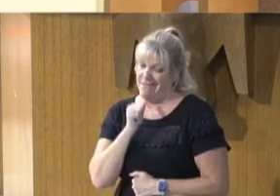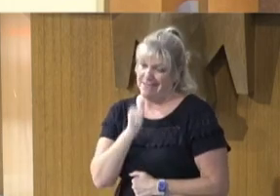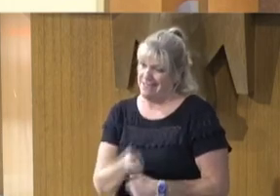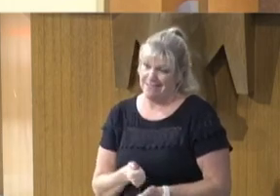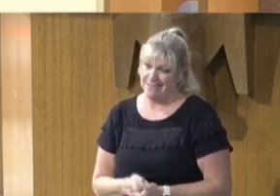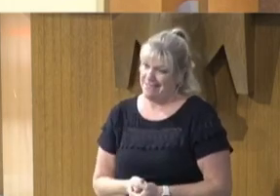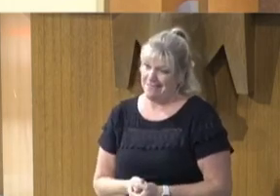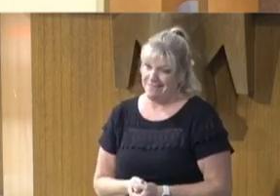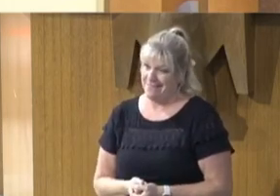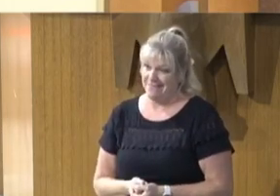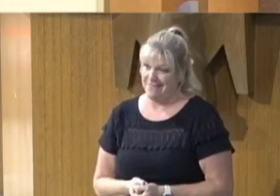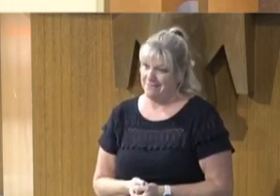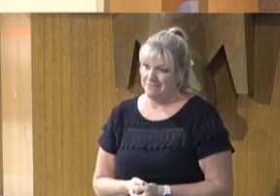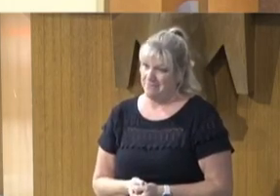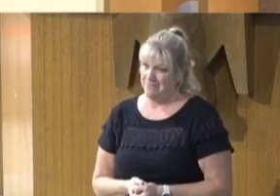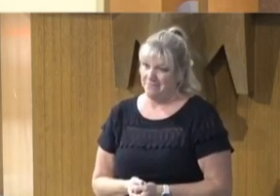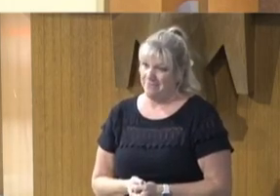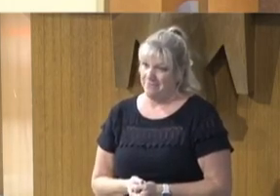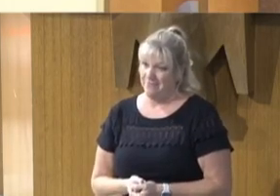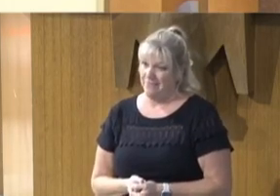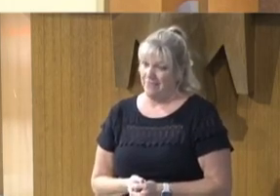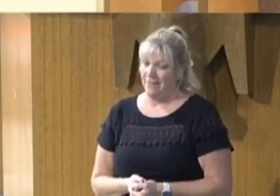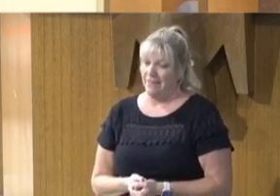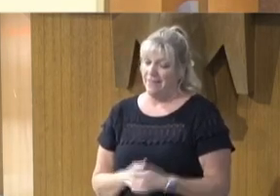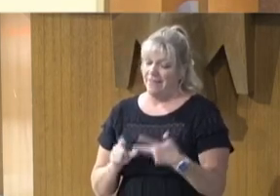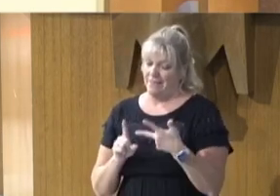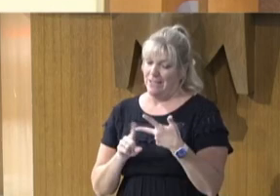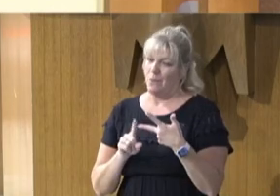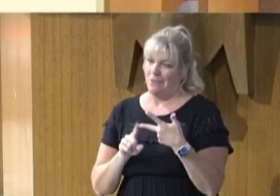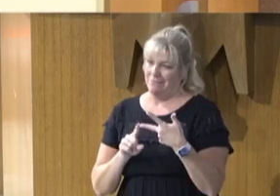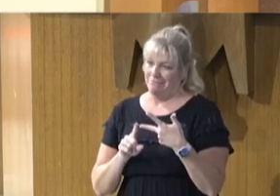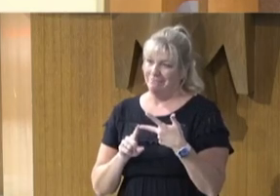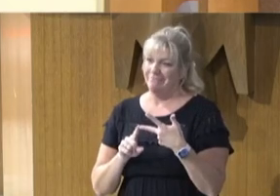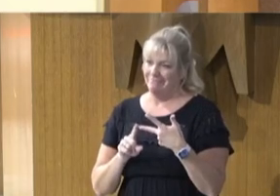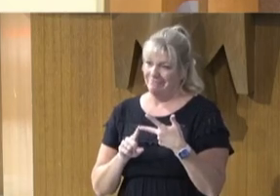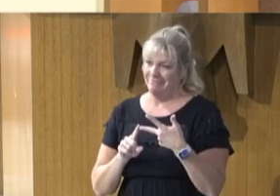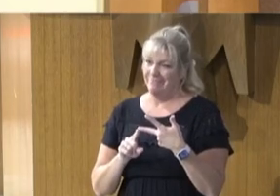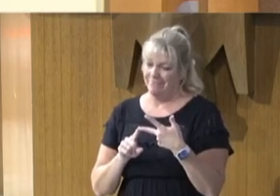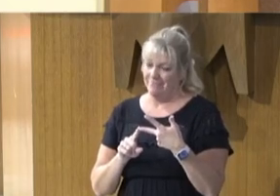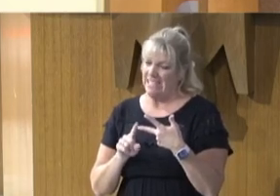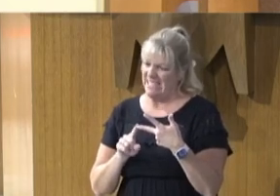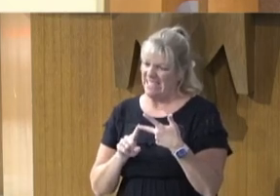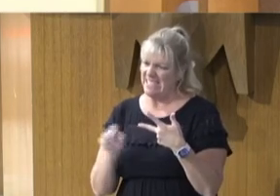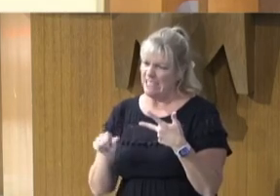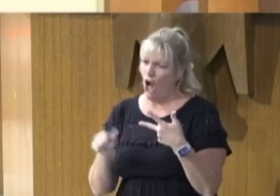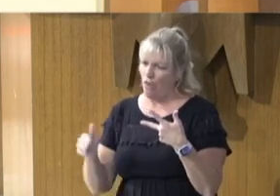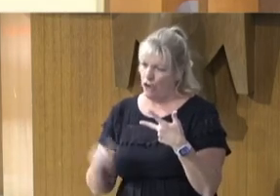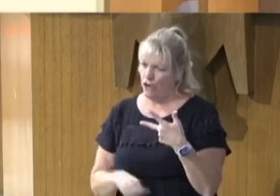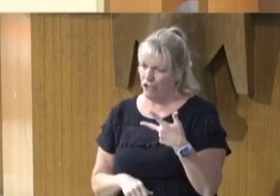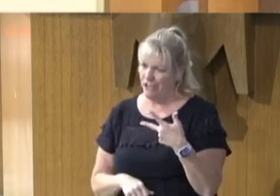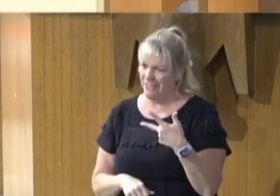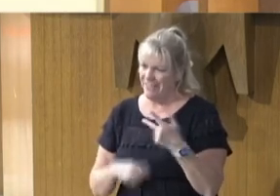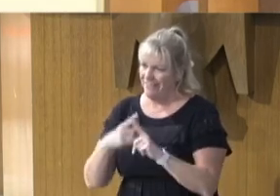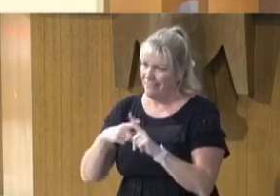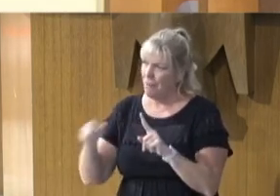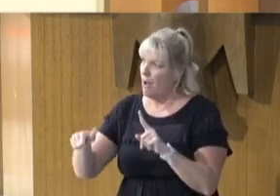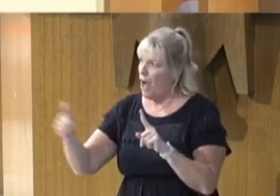Instead, it is the Samaritan, the Other with a capital O.